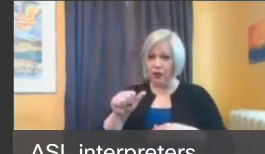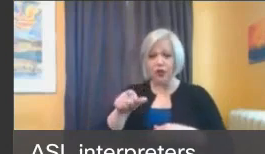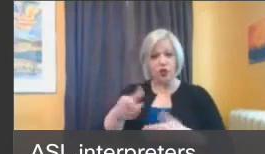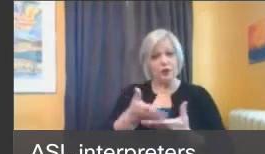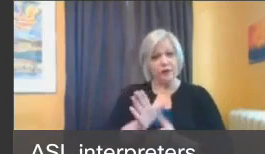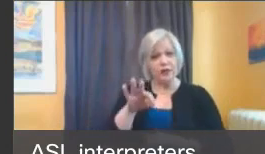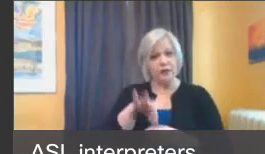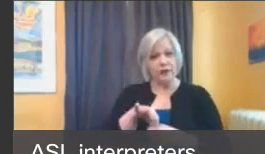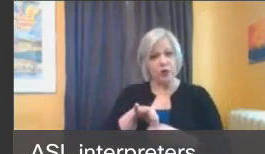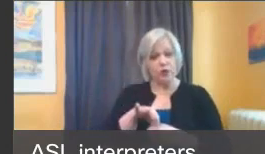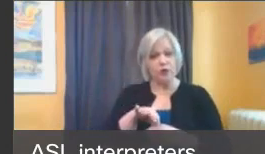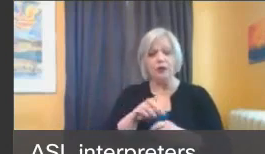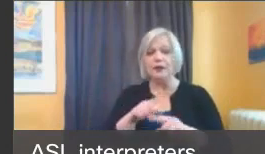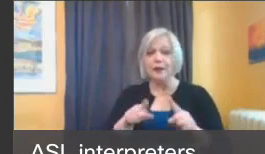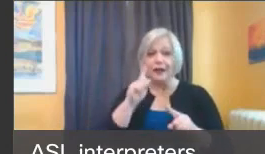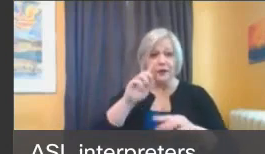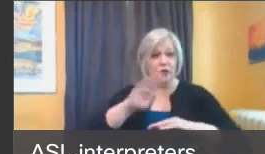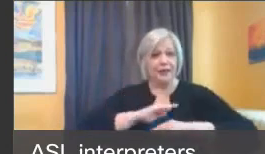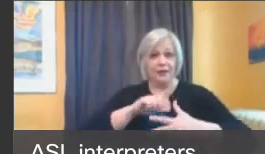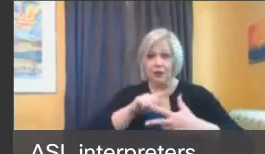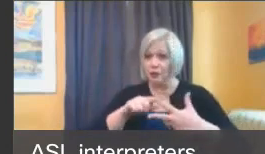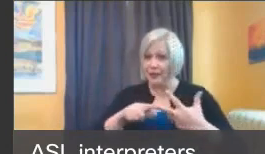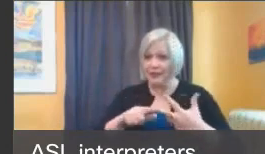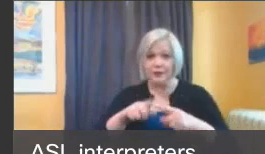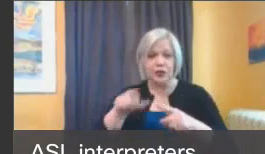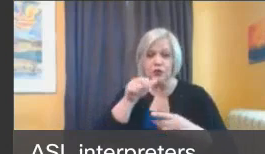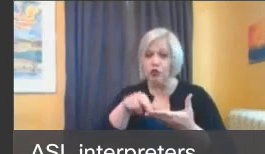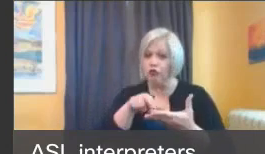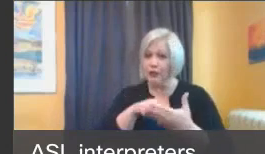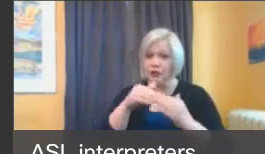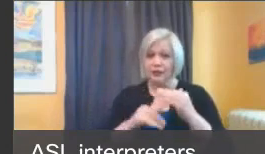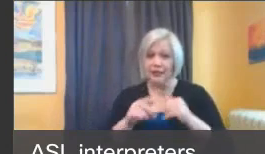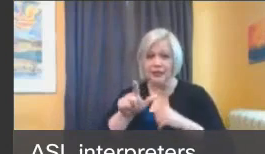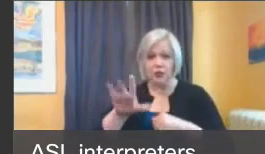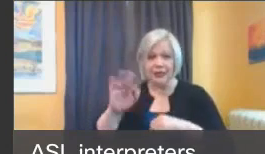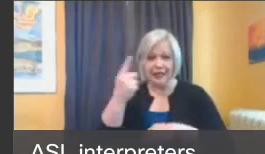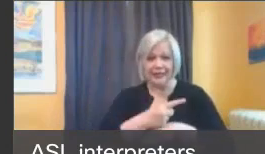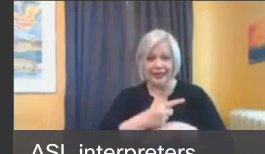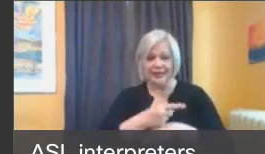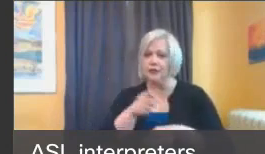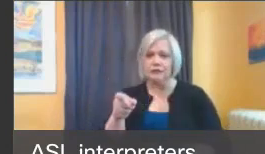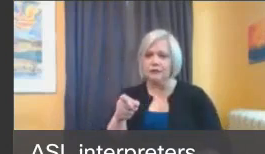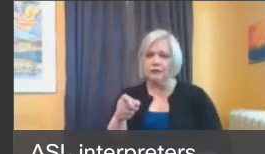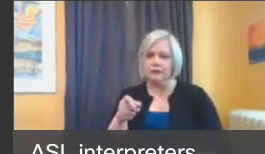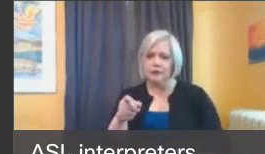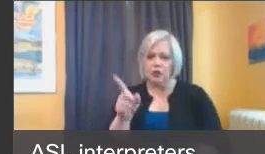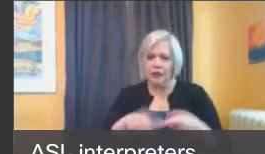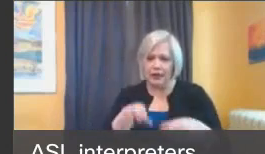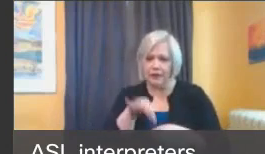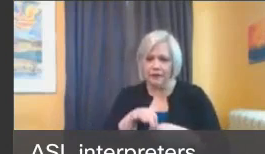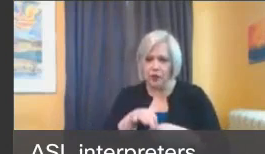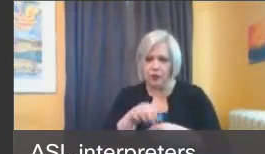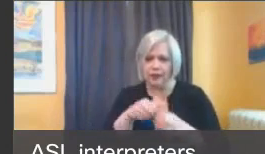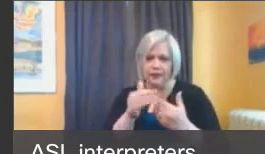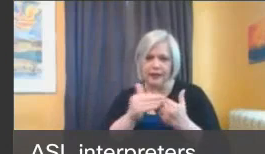However, if you meet all those qualifications and you don't register within 29 days, you are not going to be able to vote in an